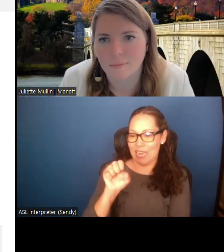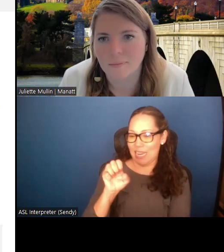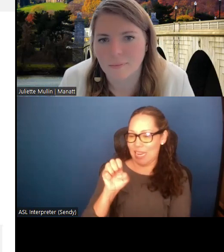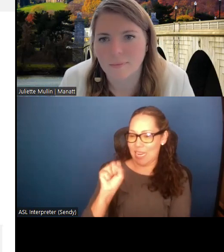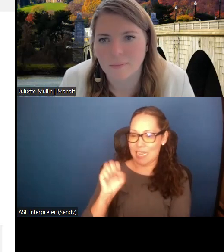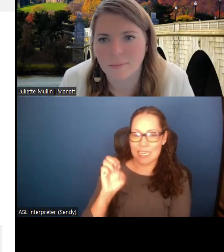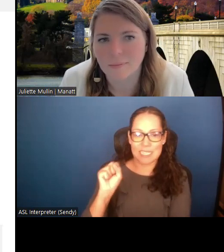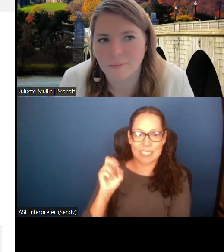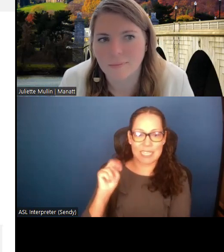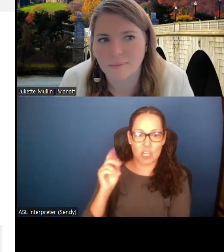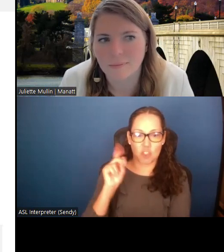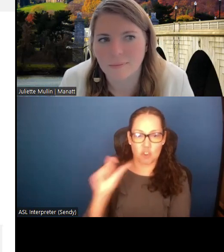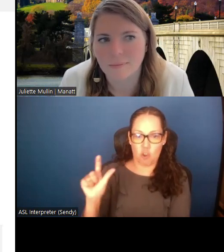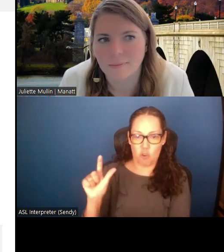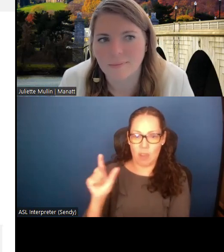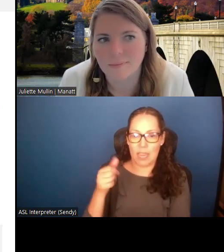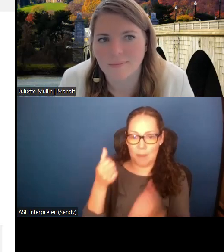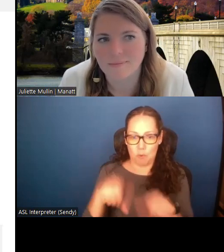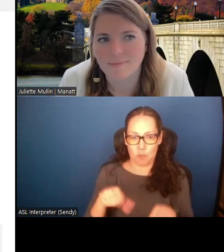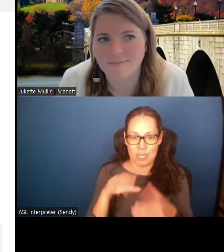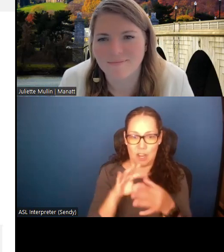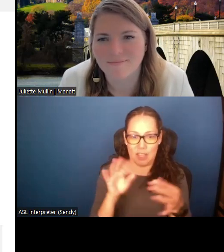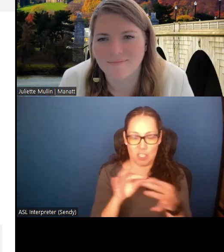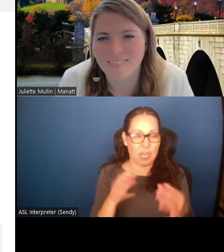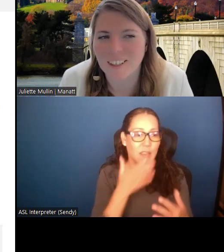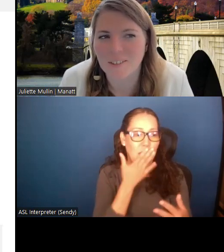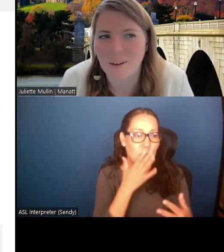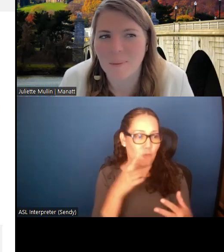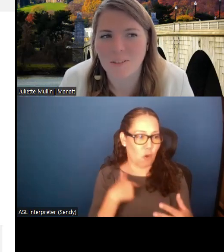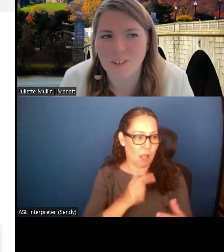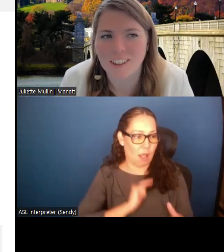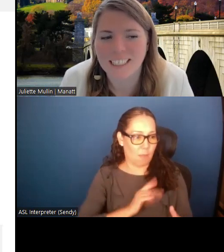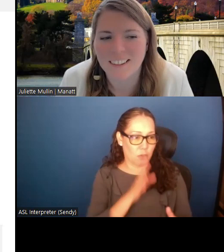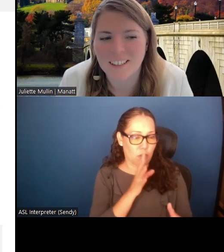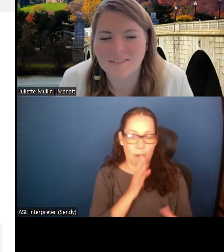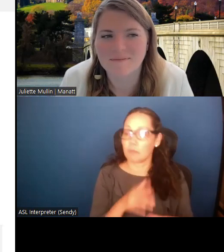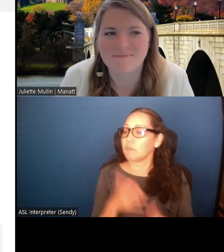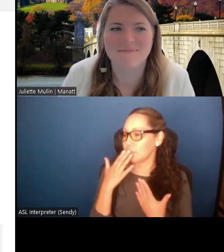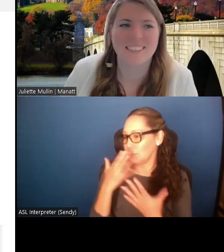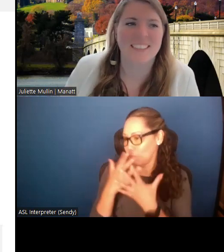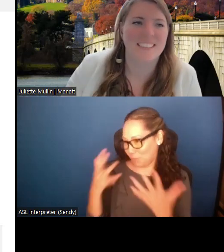I put that in the chat. Thanks for letting me talk. Thank you so much for sharing, Nancy.